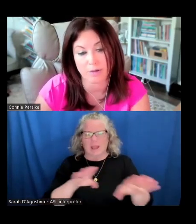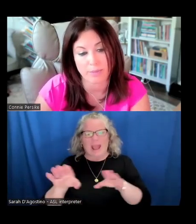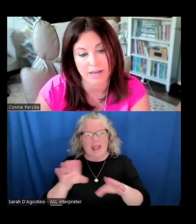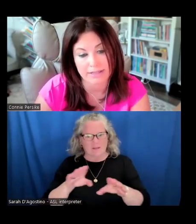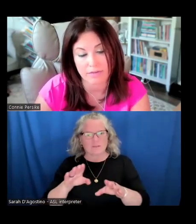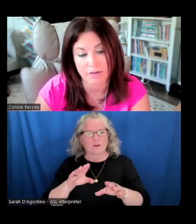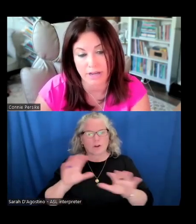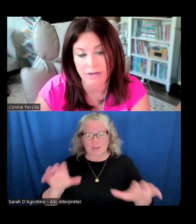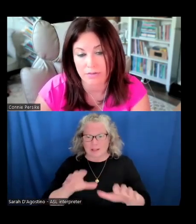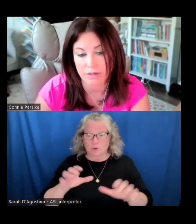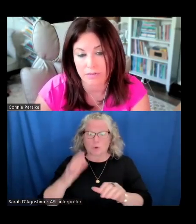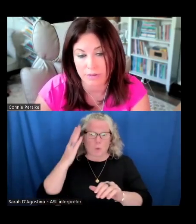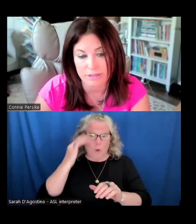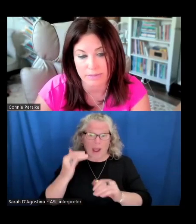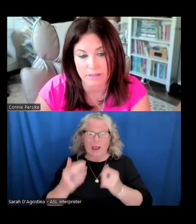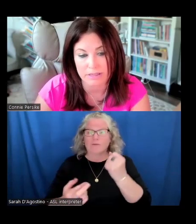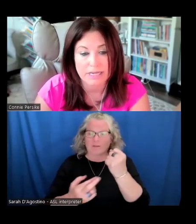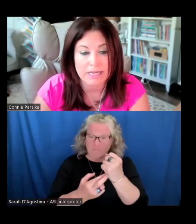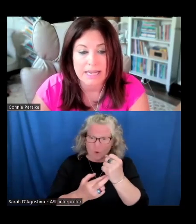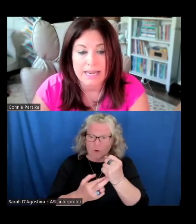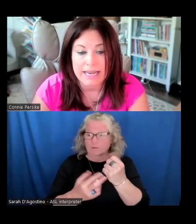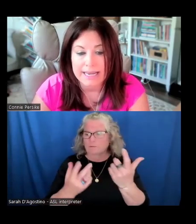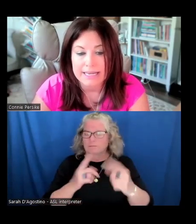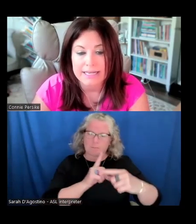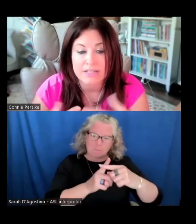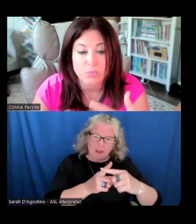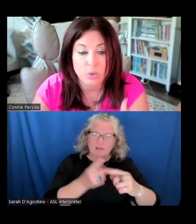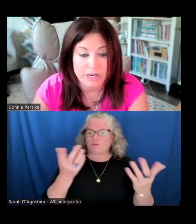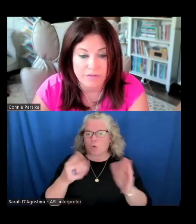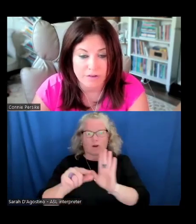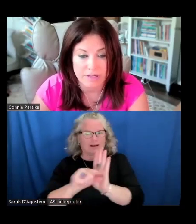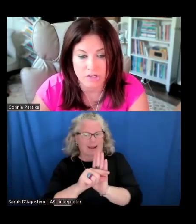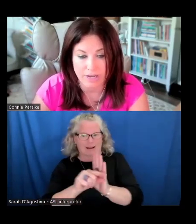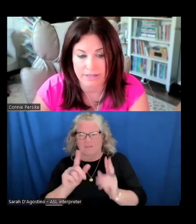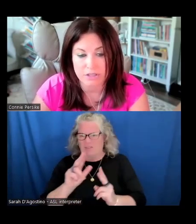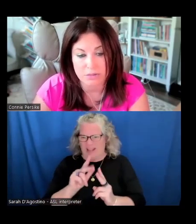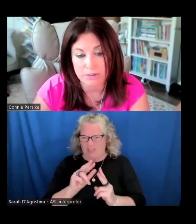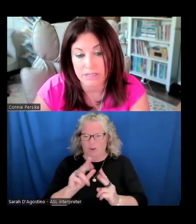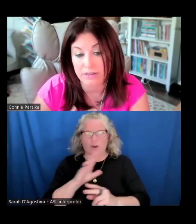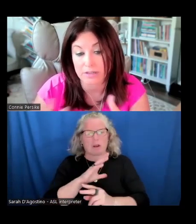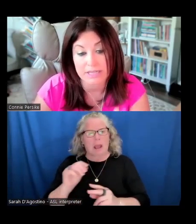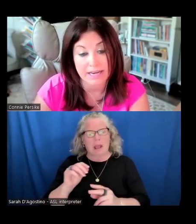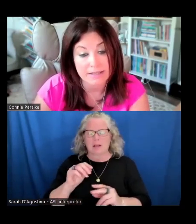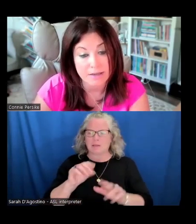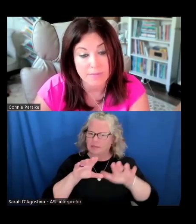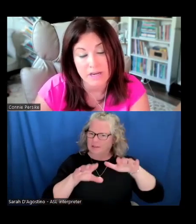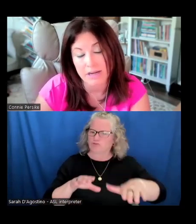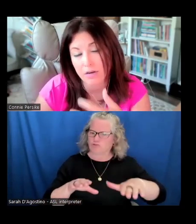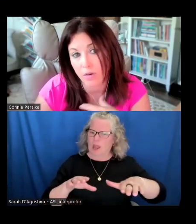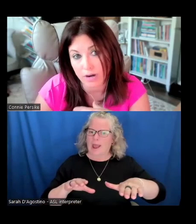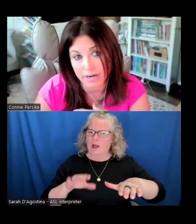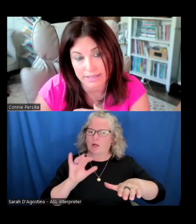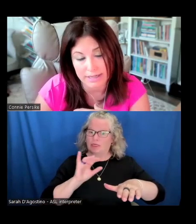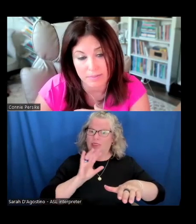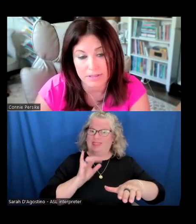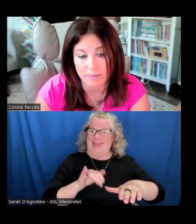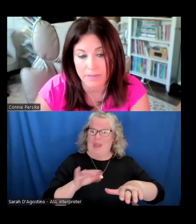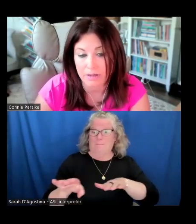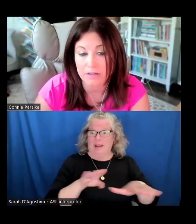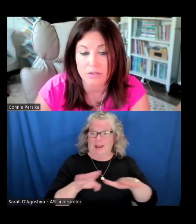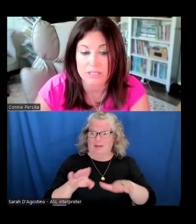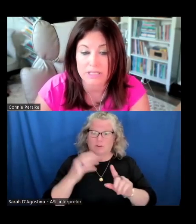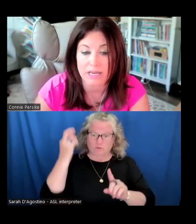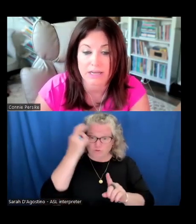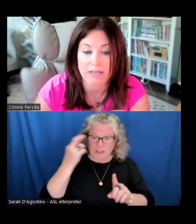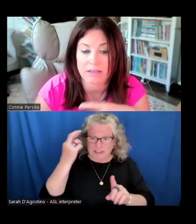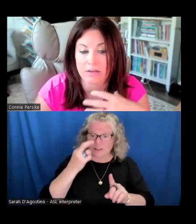by either positive or negative reinforcement, and it's working for the child to either attain something or escape